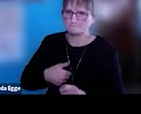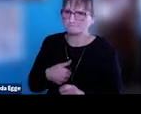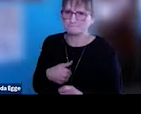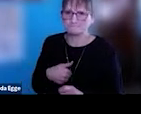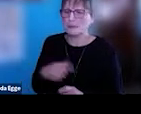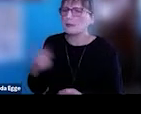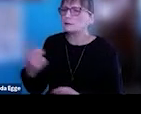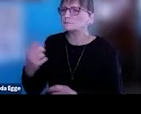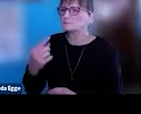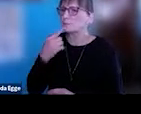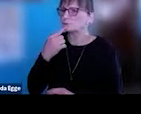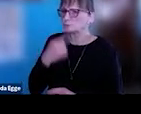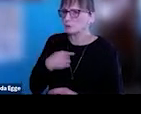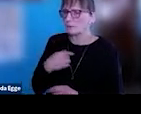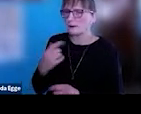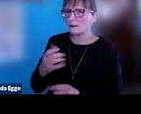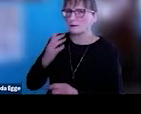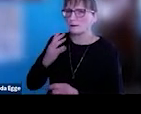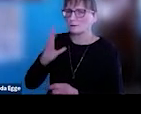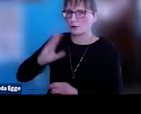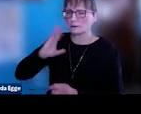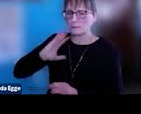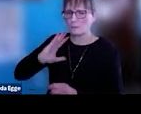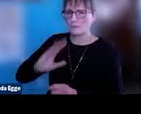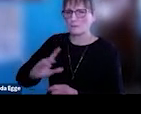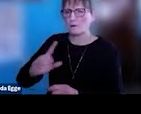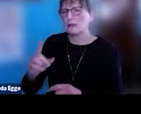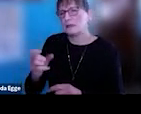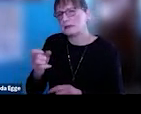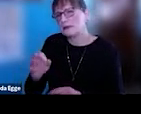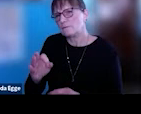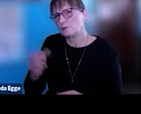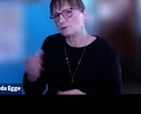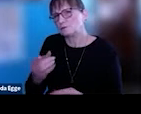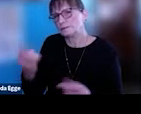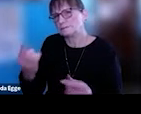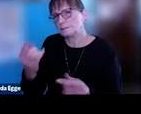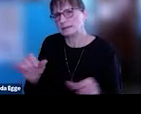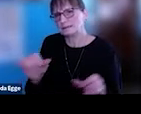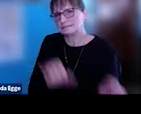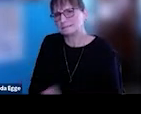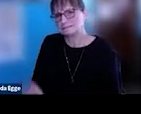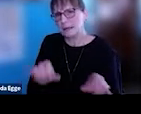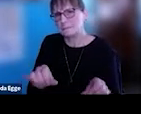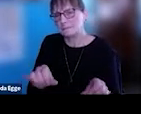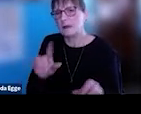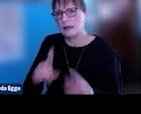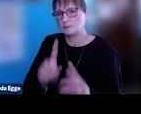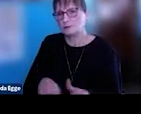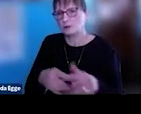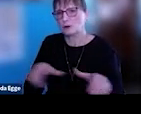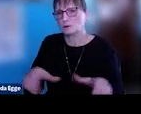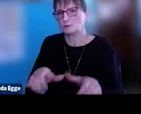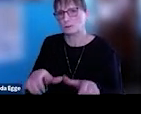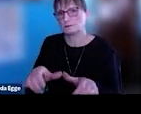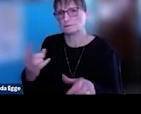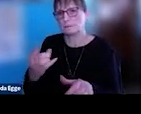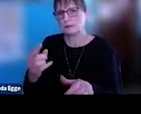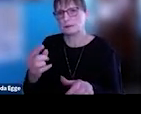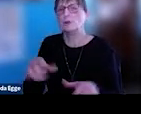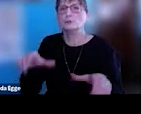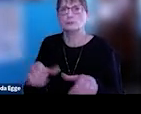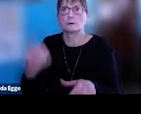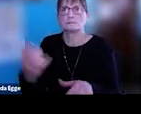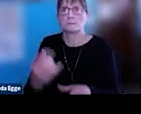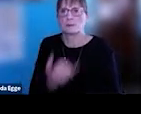Someone said a long time ago that if you're doing something today the same as when you started, you're doing something wrong. So